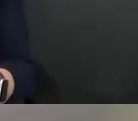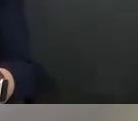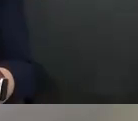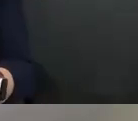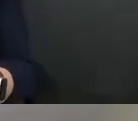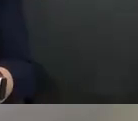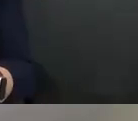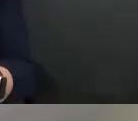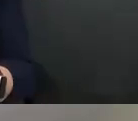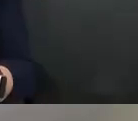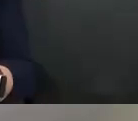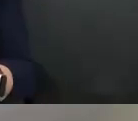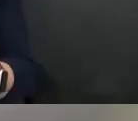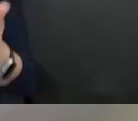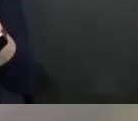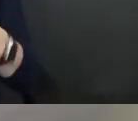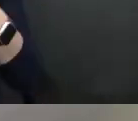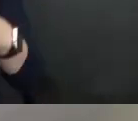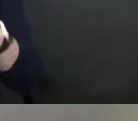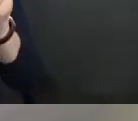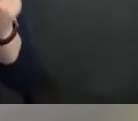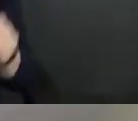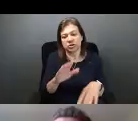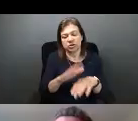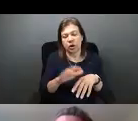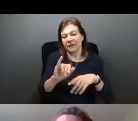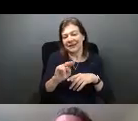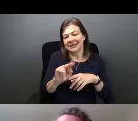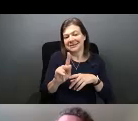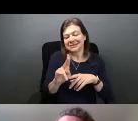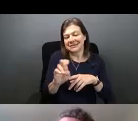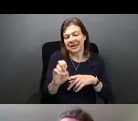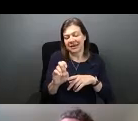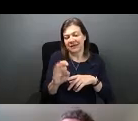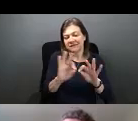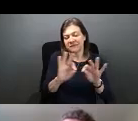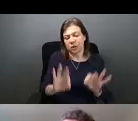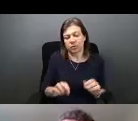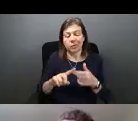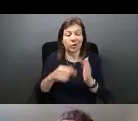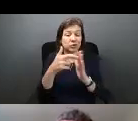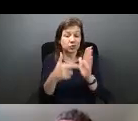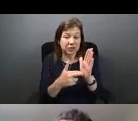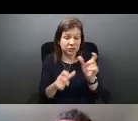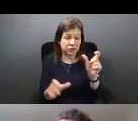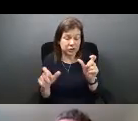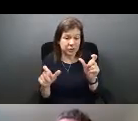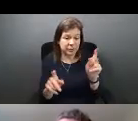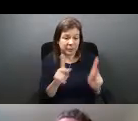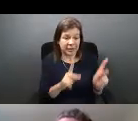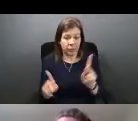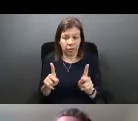of question on your intake form. When you're registering people